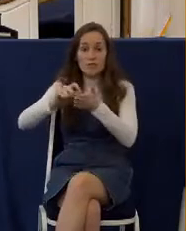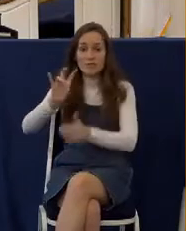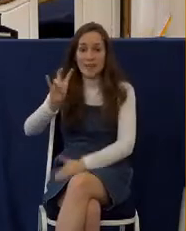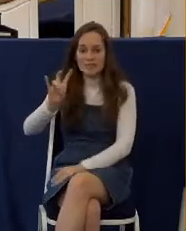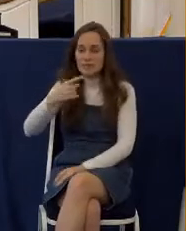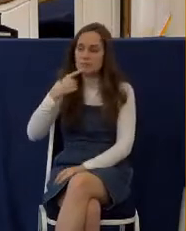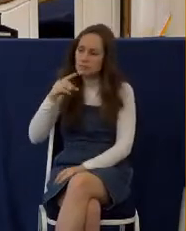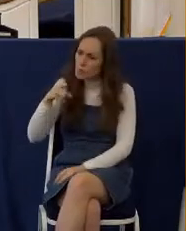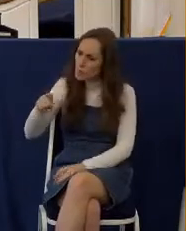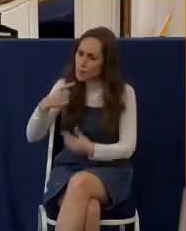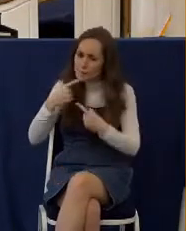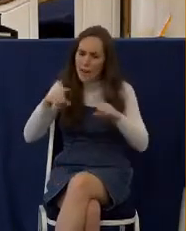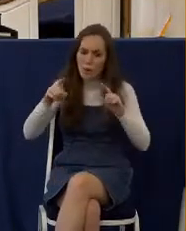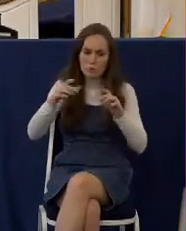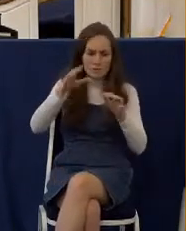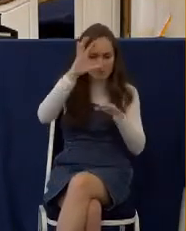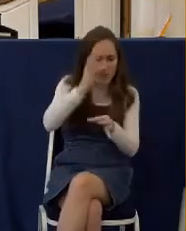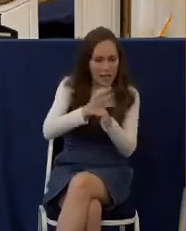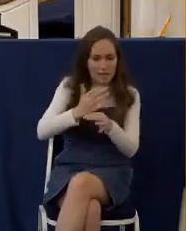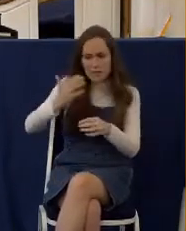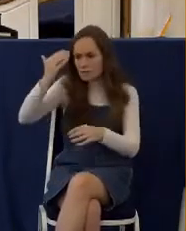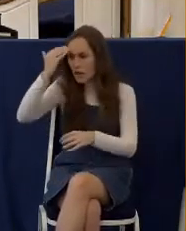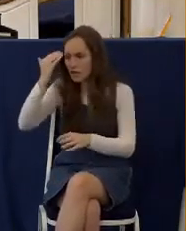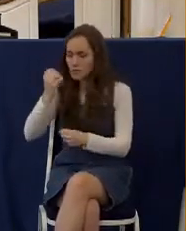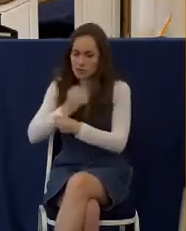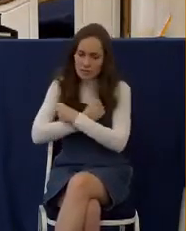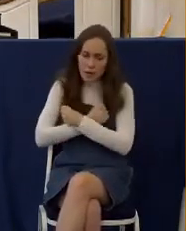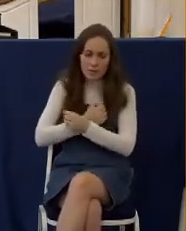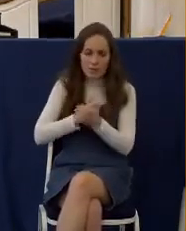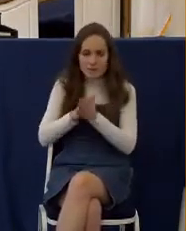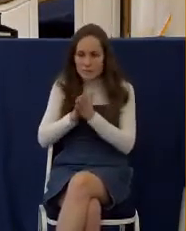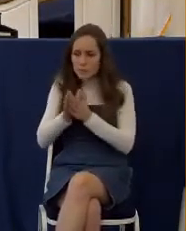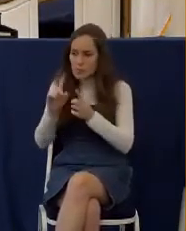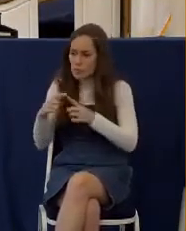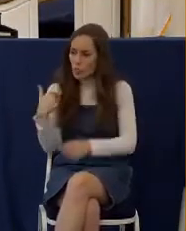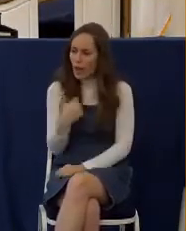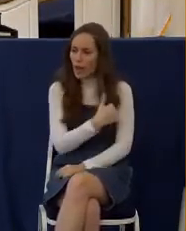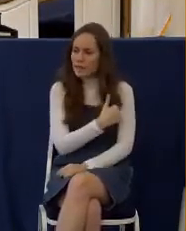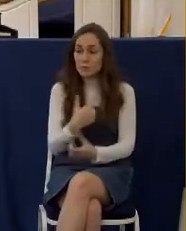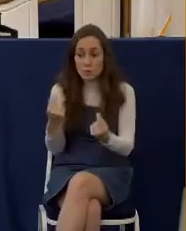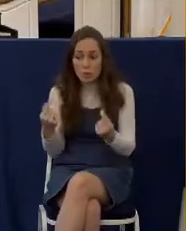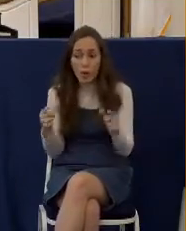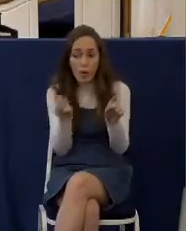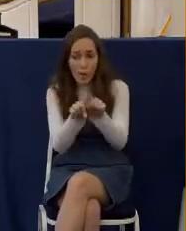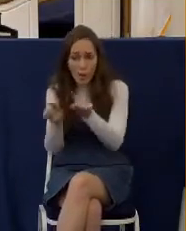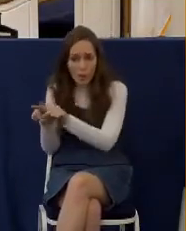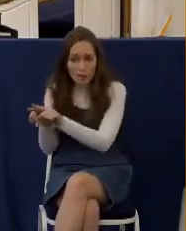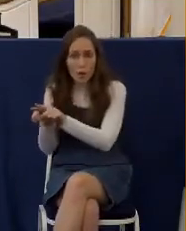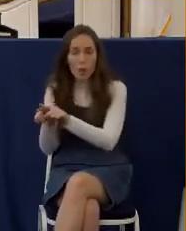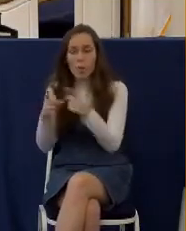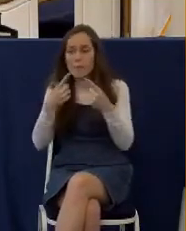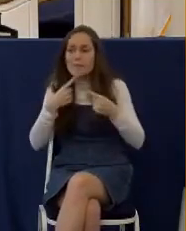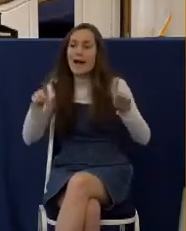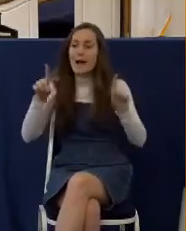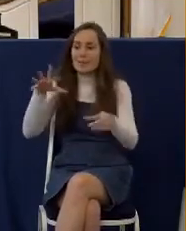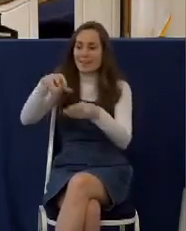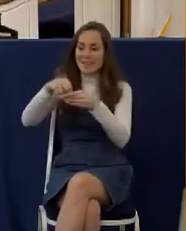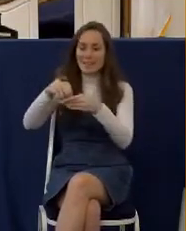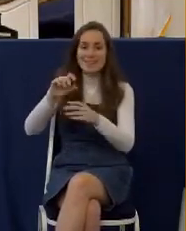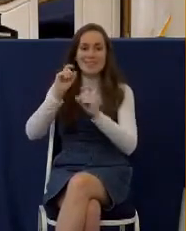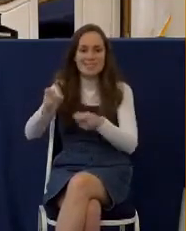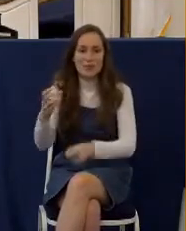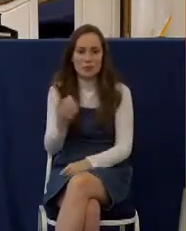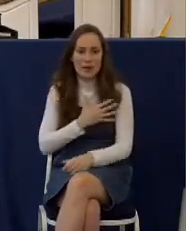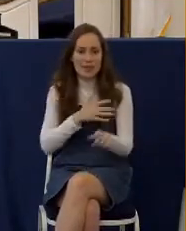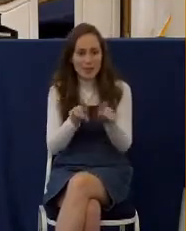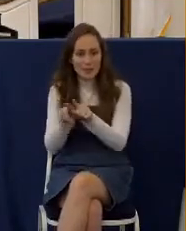and utterance and knowledge and in all diligence and in your love to us, see that ye abound in this grace also.